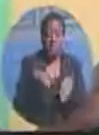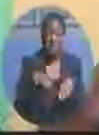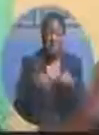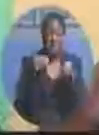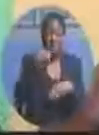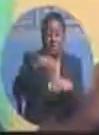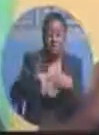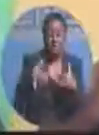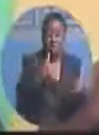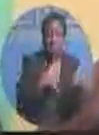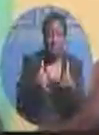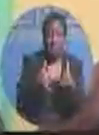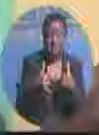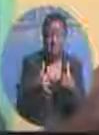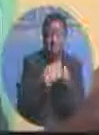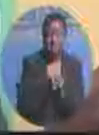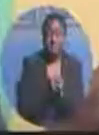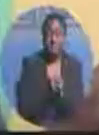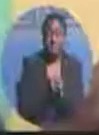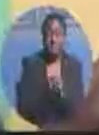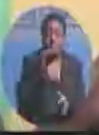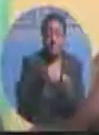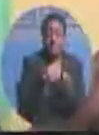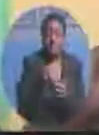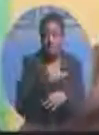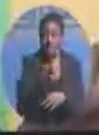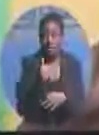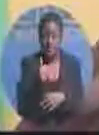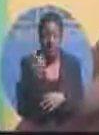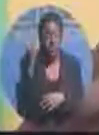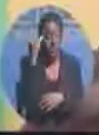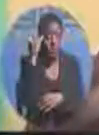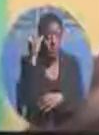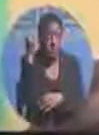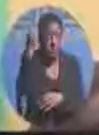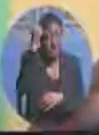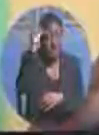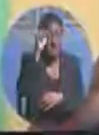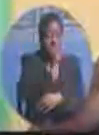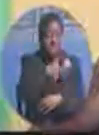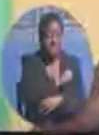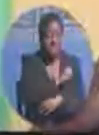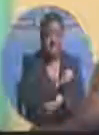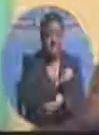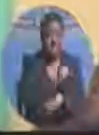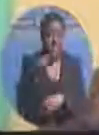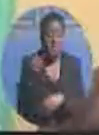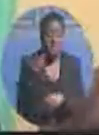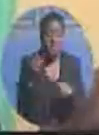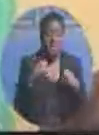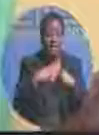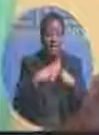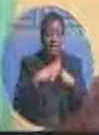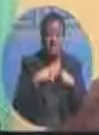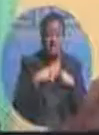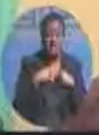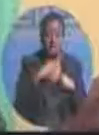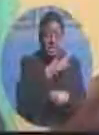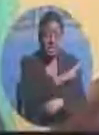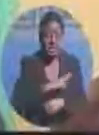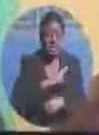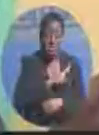And it so happens that if anyone knows Stephen Seymour, Stephen Seymour has a reputation for crime fighting. The streets